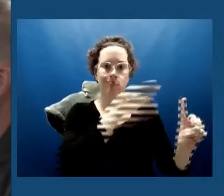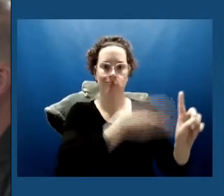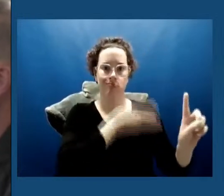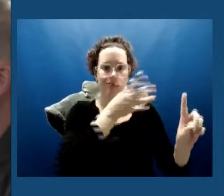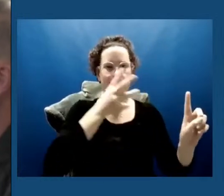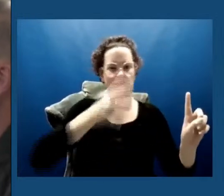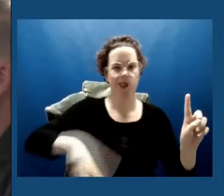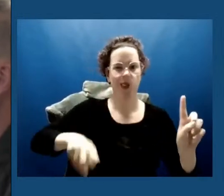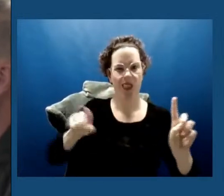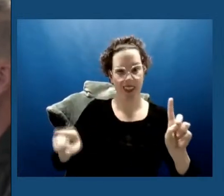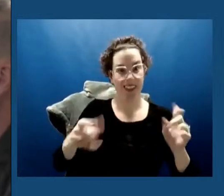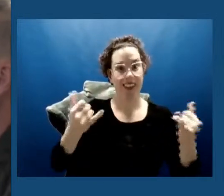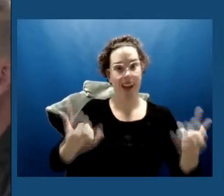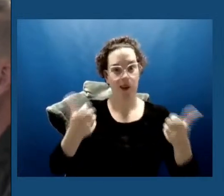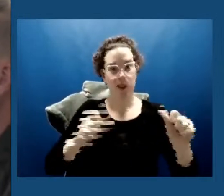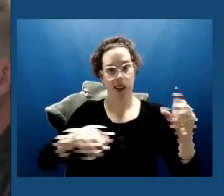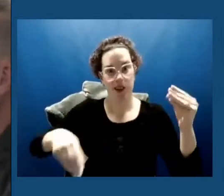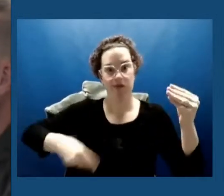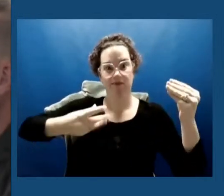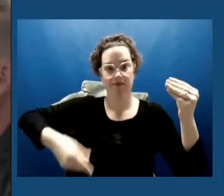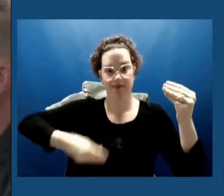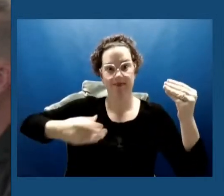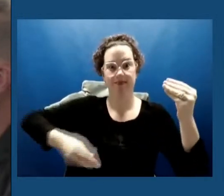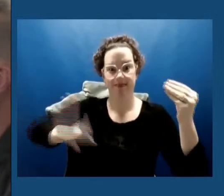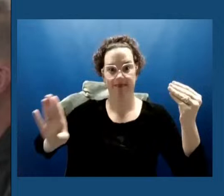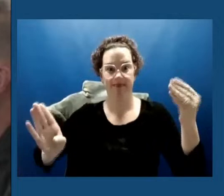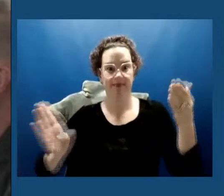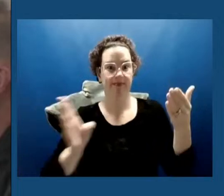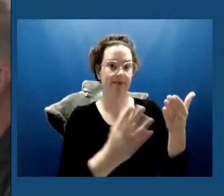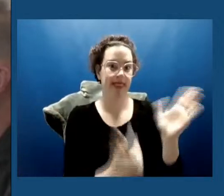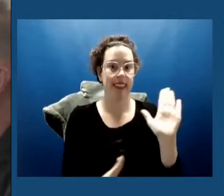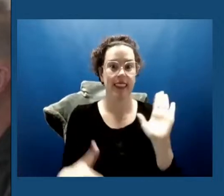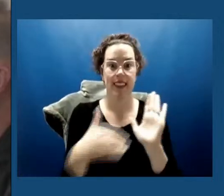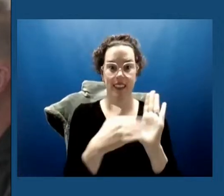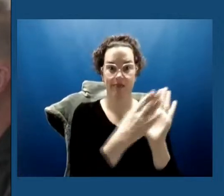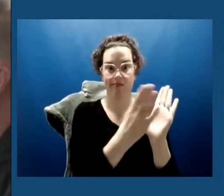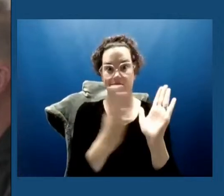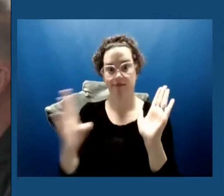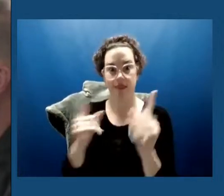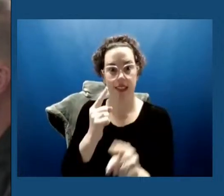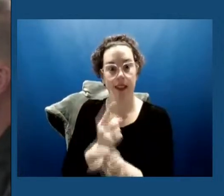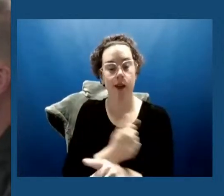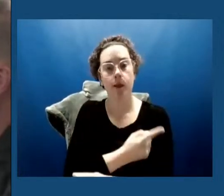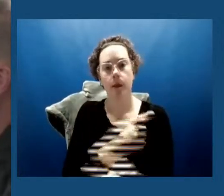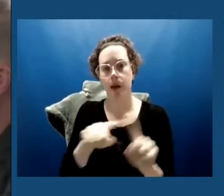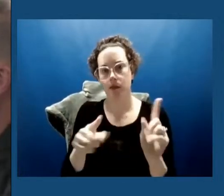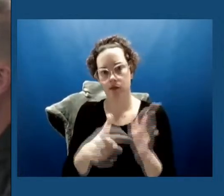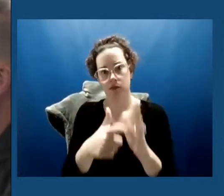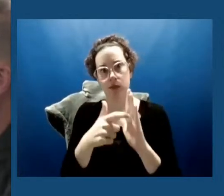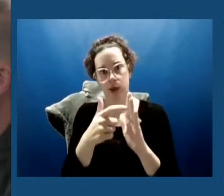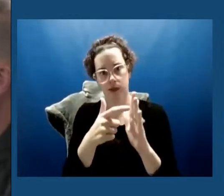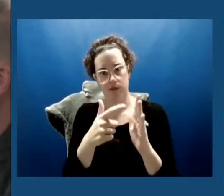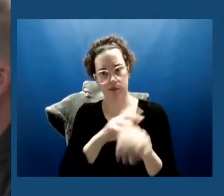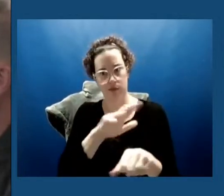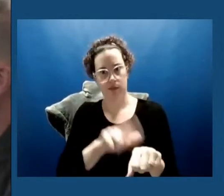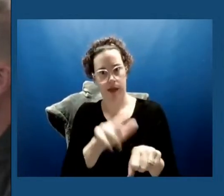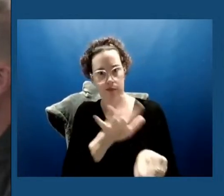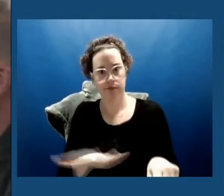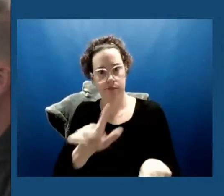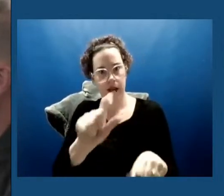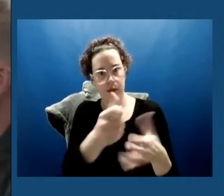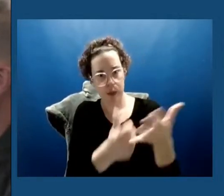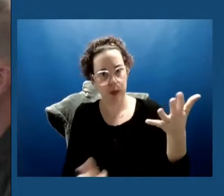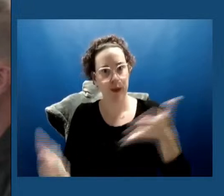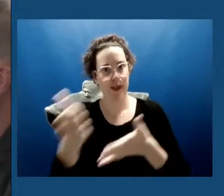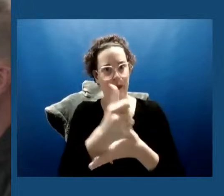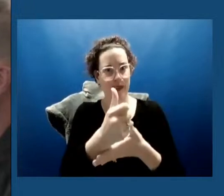it back piece by piece right now. But it has to be a priority for us as a nation that we get back to